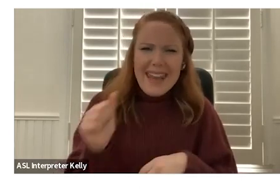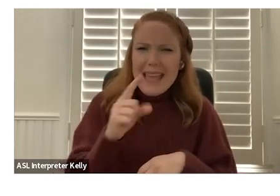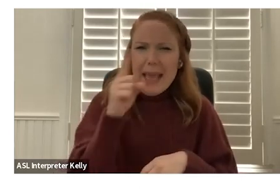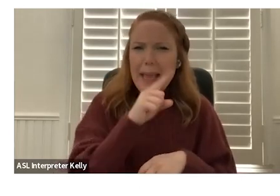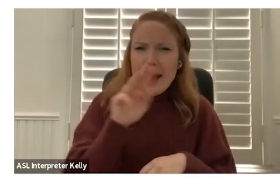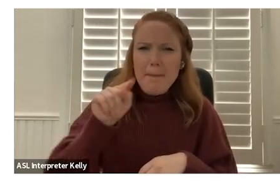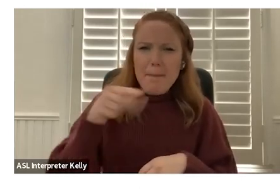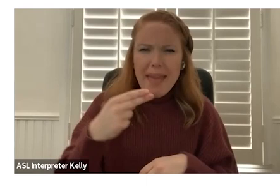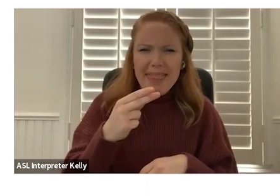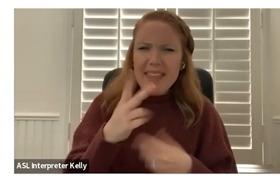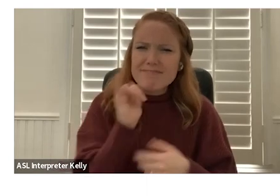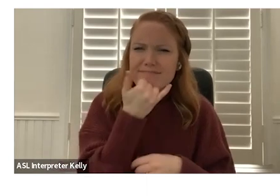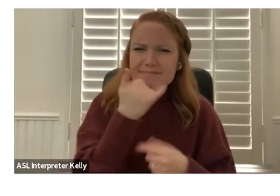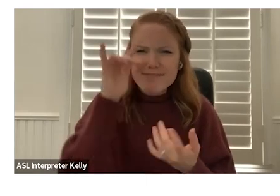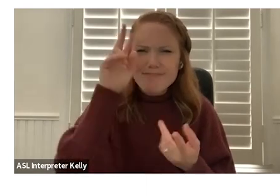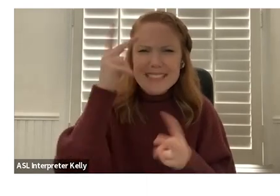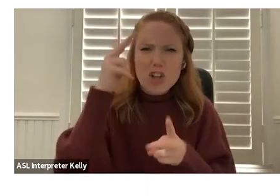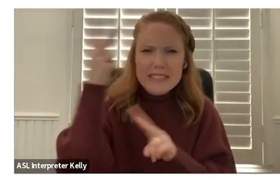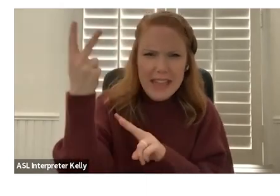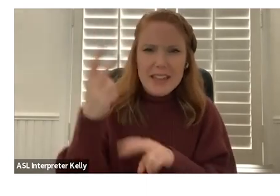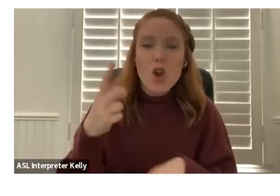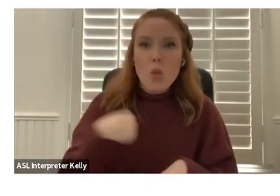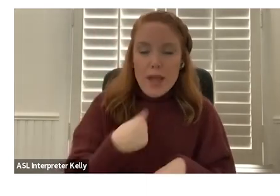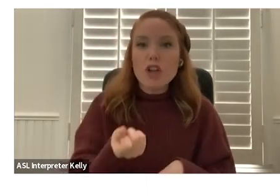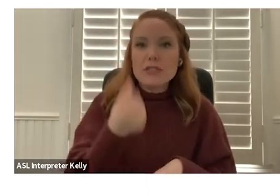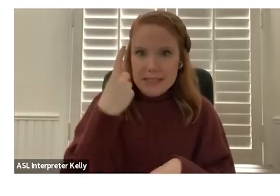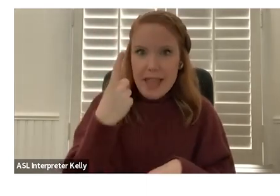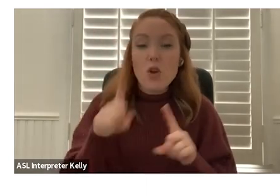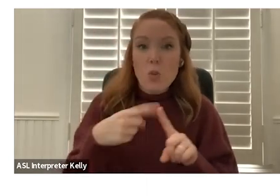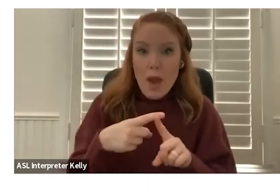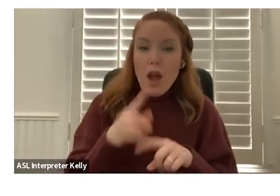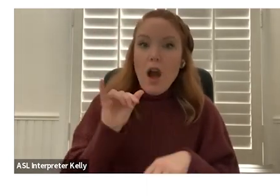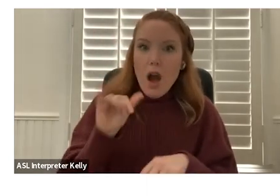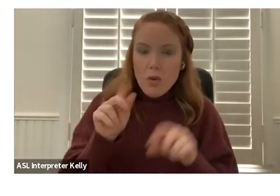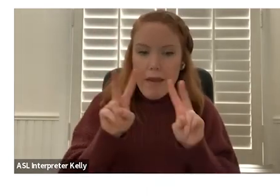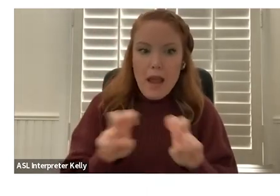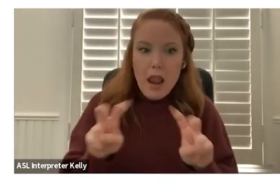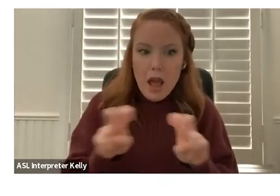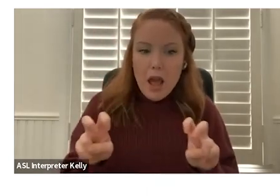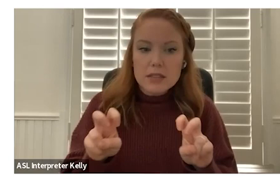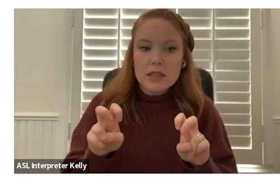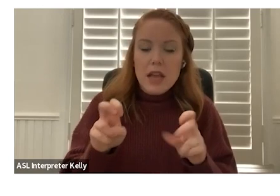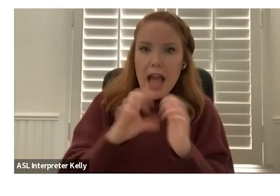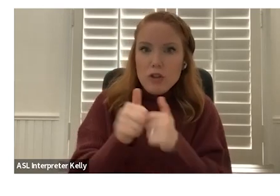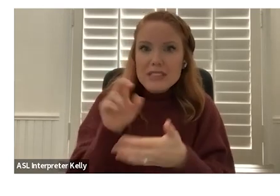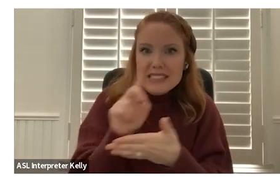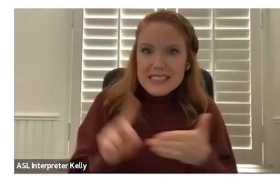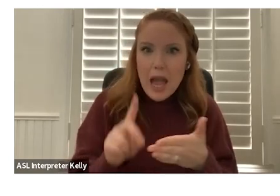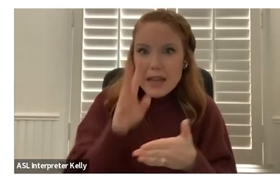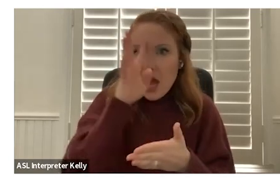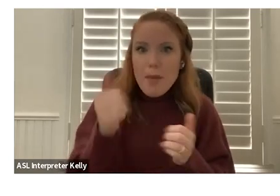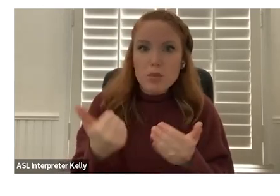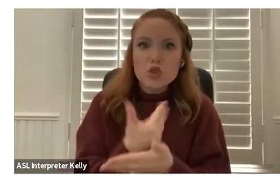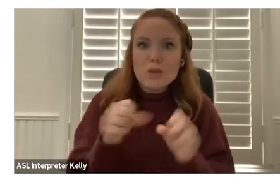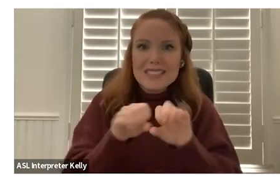in the beginning, systemic change is primarily grounded in cultural change and cultural change. And so